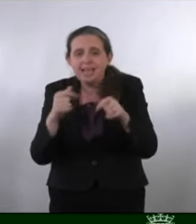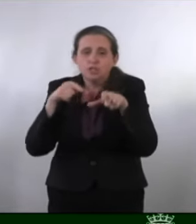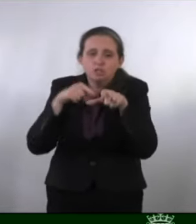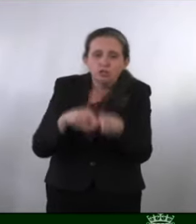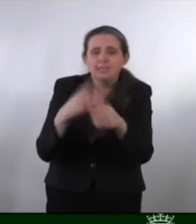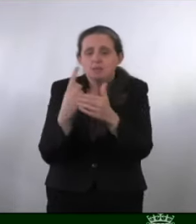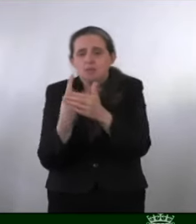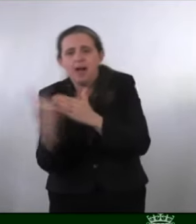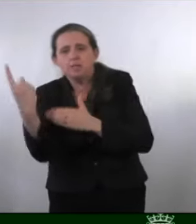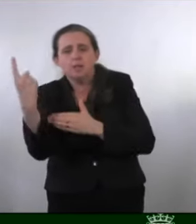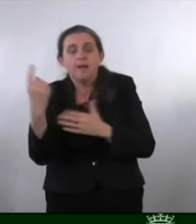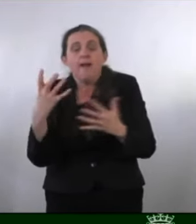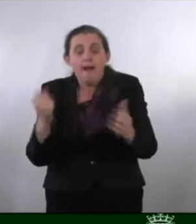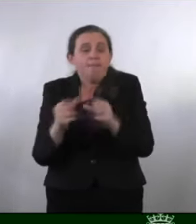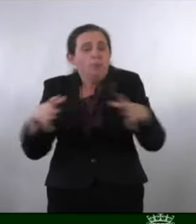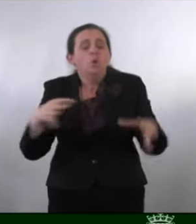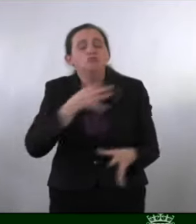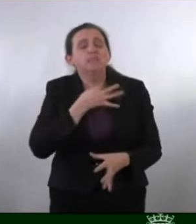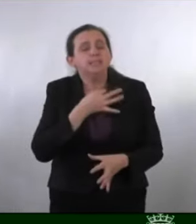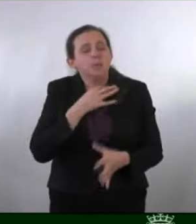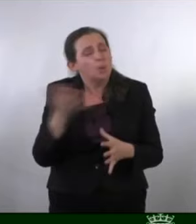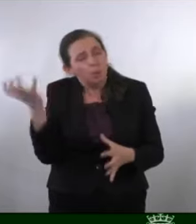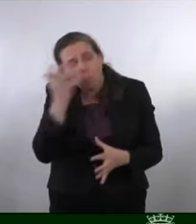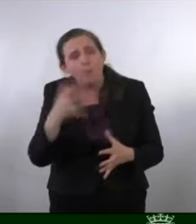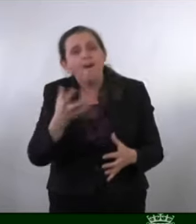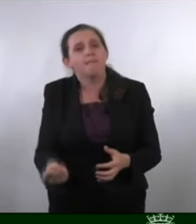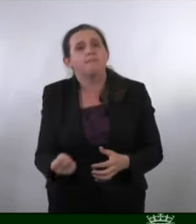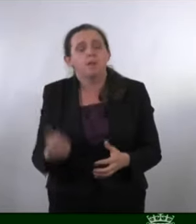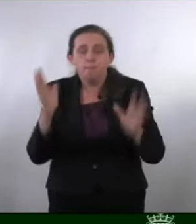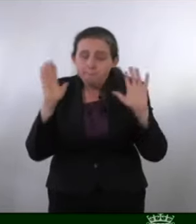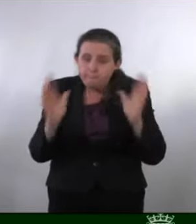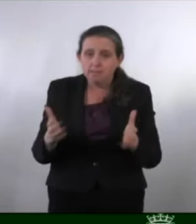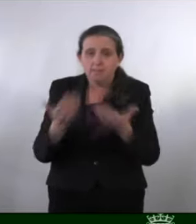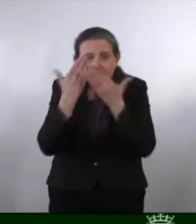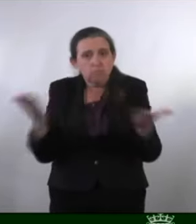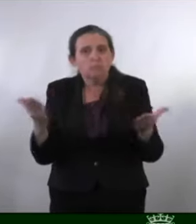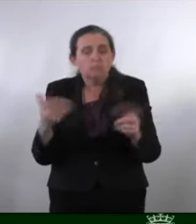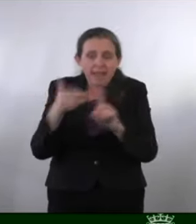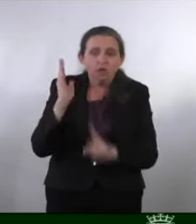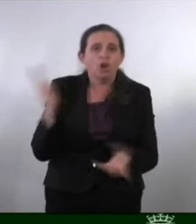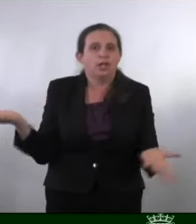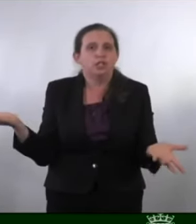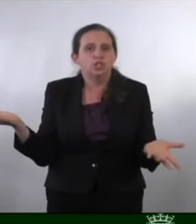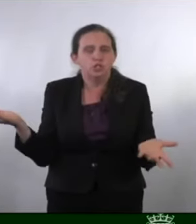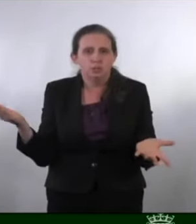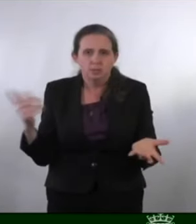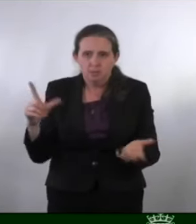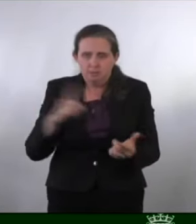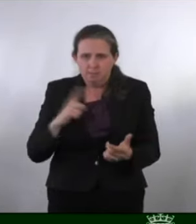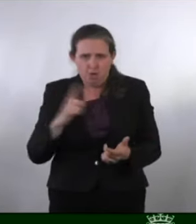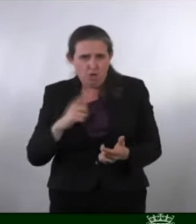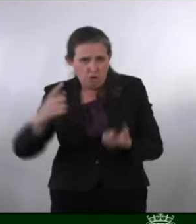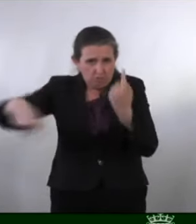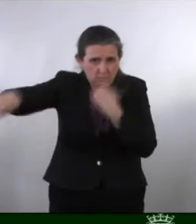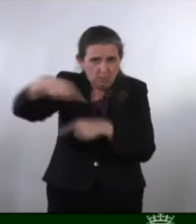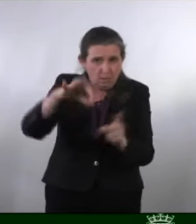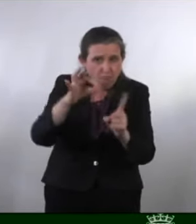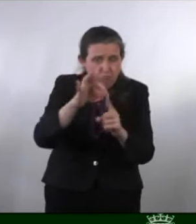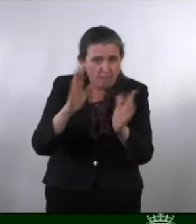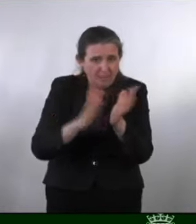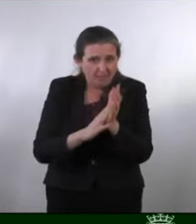major risk, and we all need to acknowledge it, because it begs the million-dollar question. which is how confident is the Prime